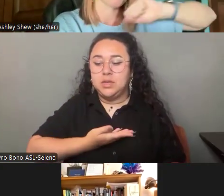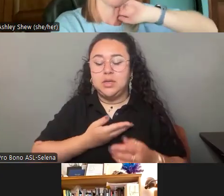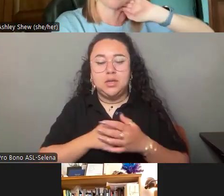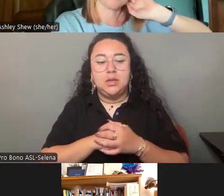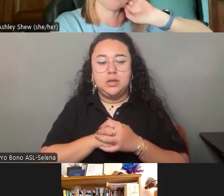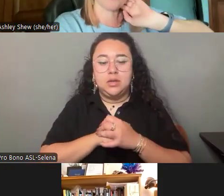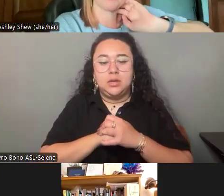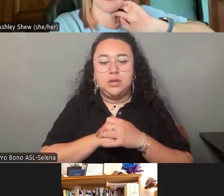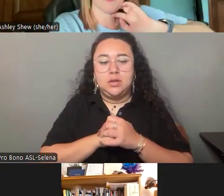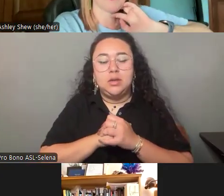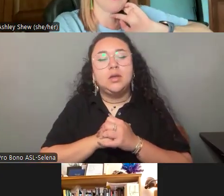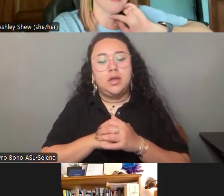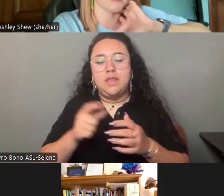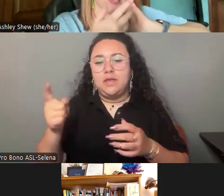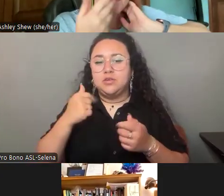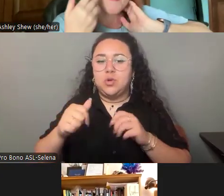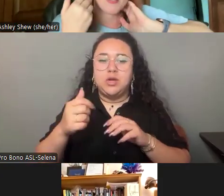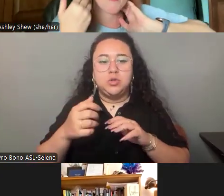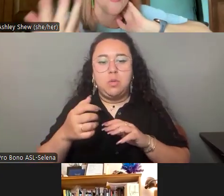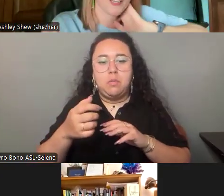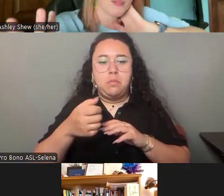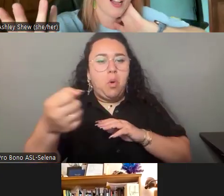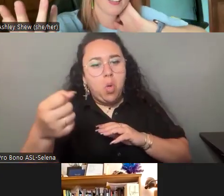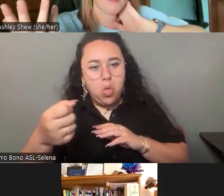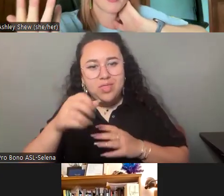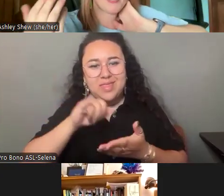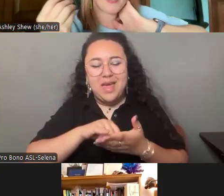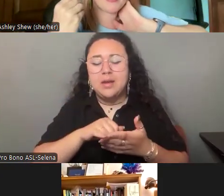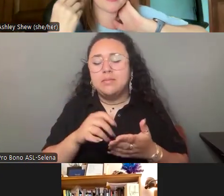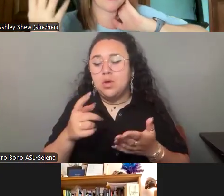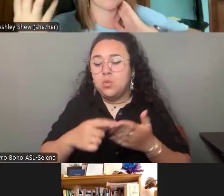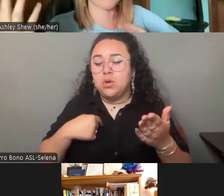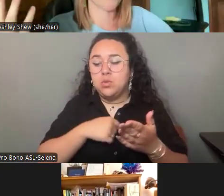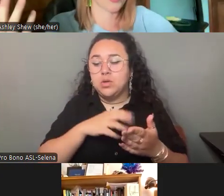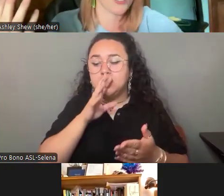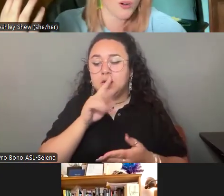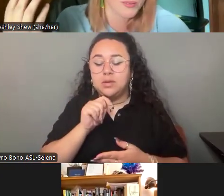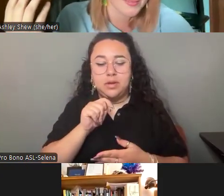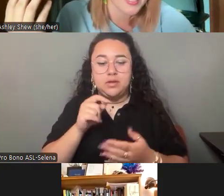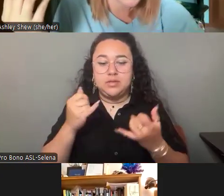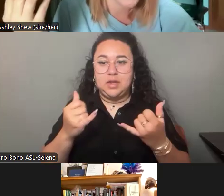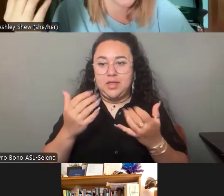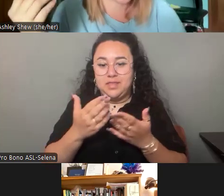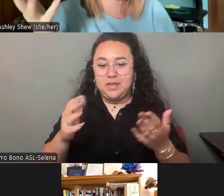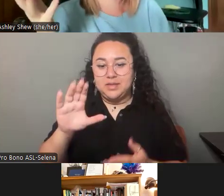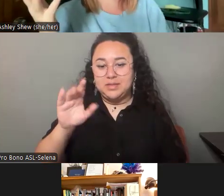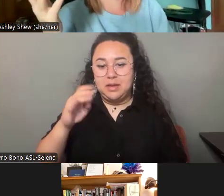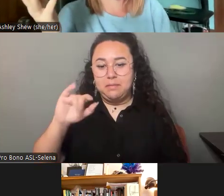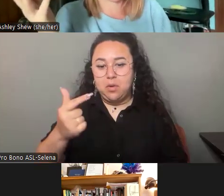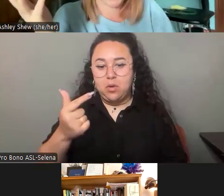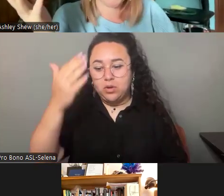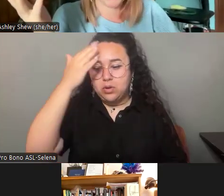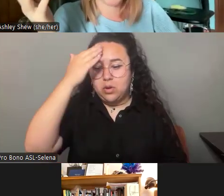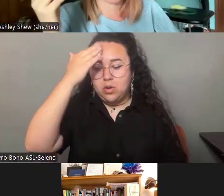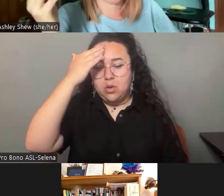to yank and pull this thing out. And the thing is, what we're going to be talking about today is things that cyborgs know that like are really